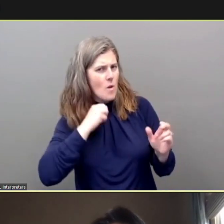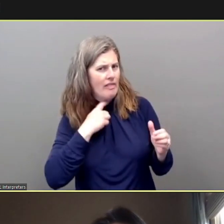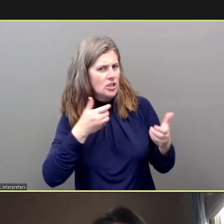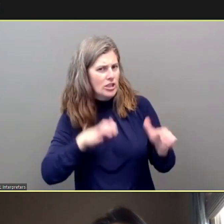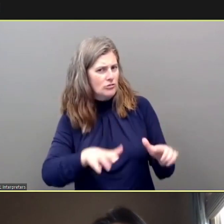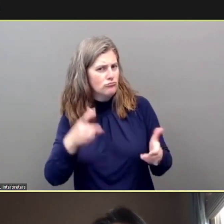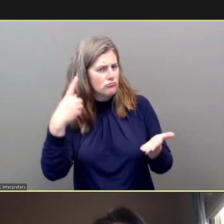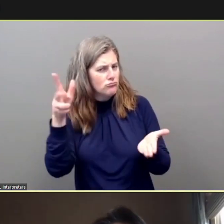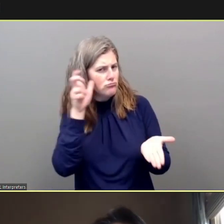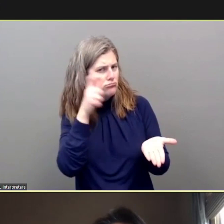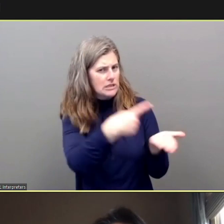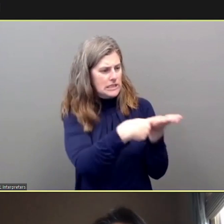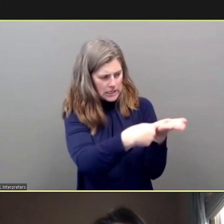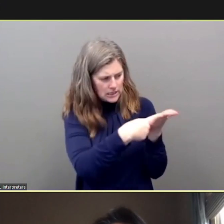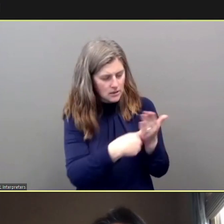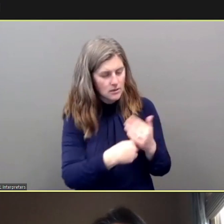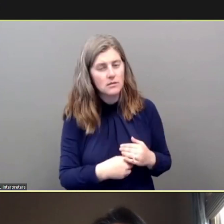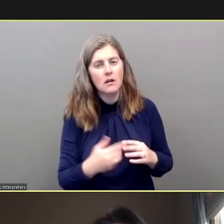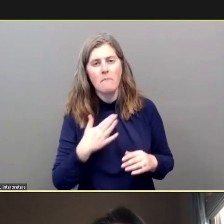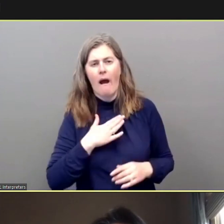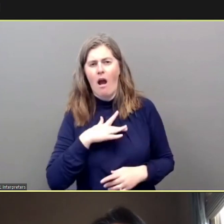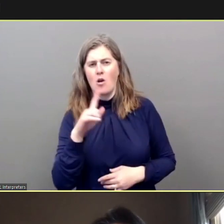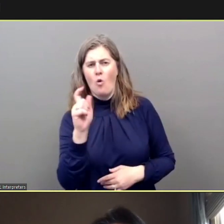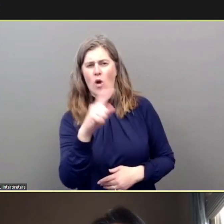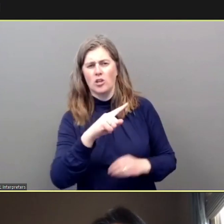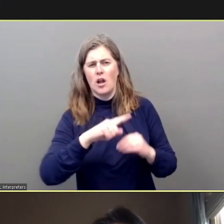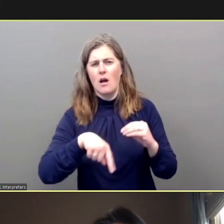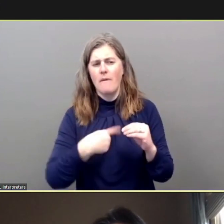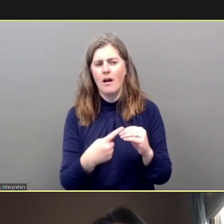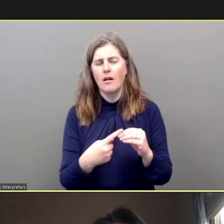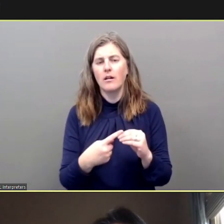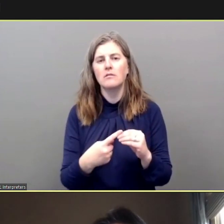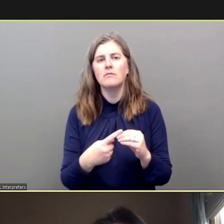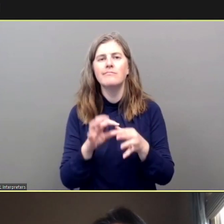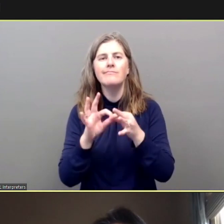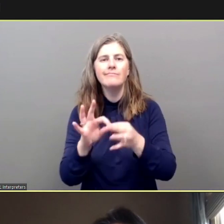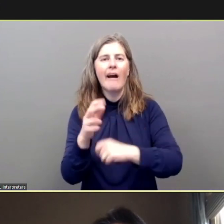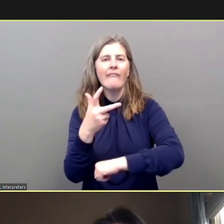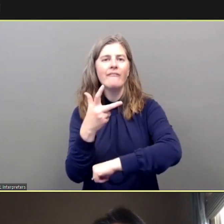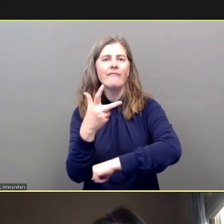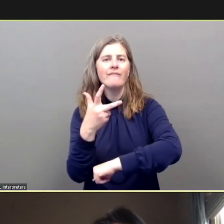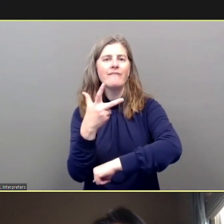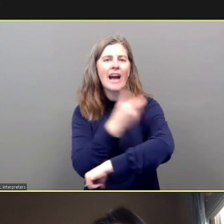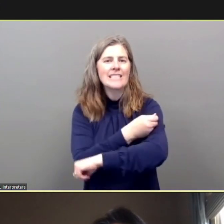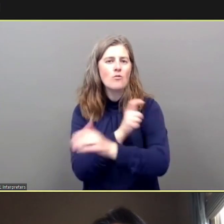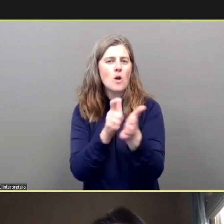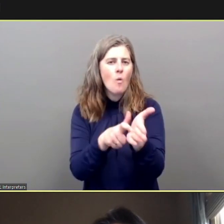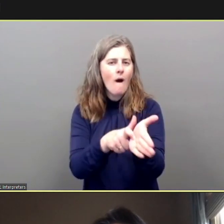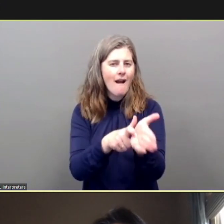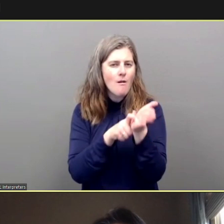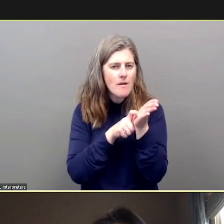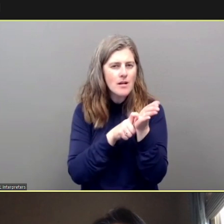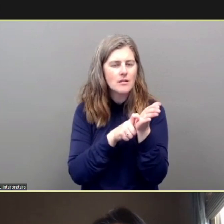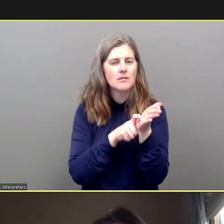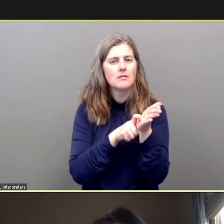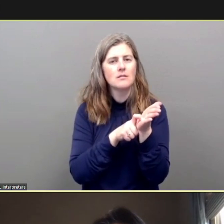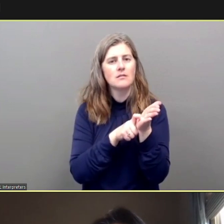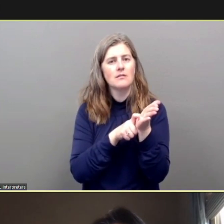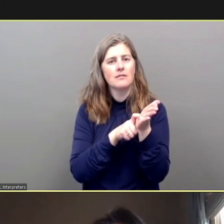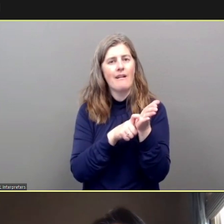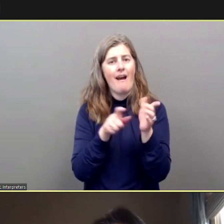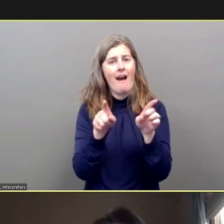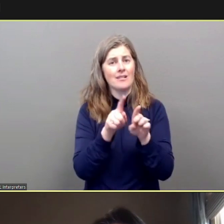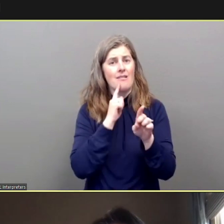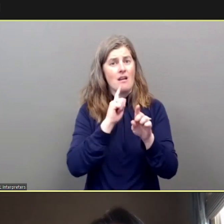it a little bit. I had a question about kind of the vaccine requirements and how, as those sort of start to take